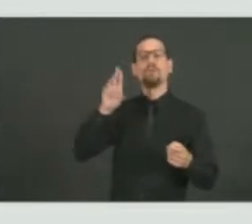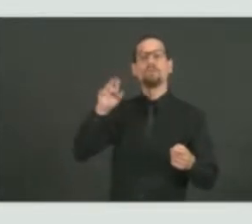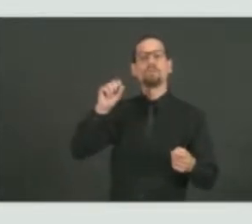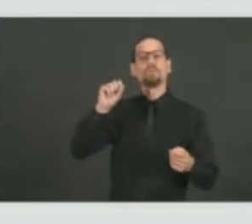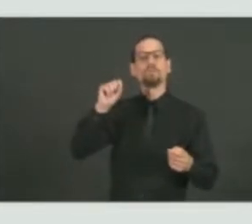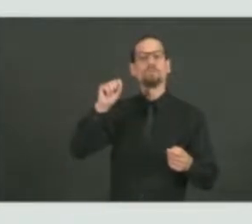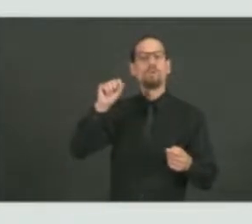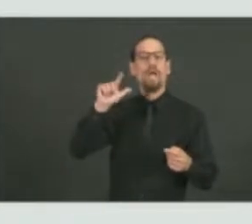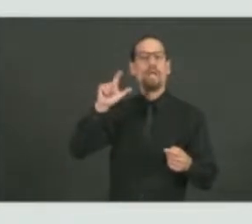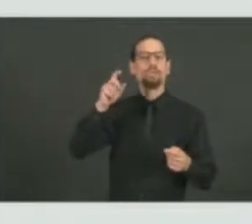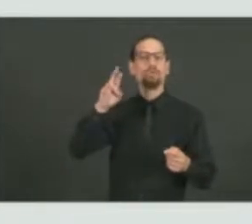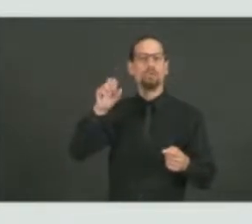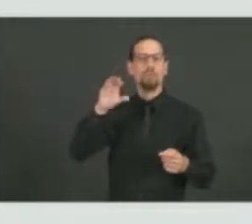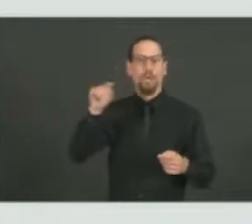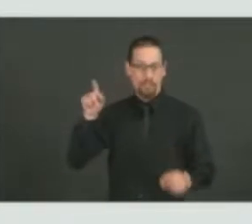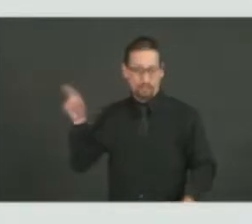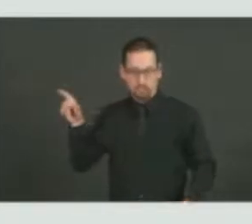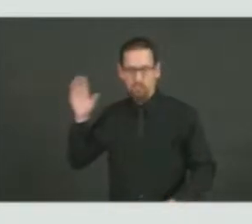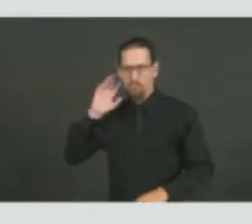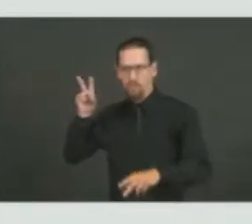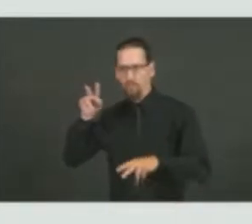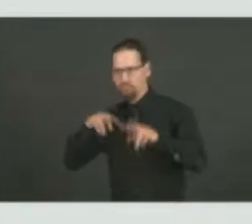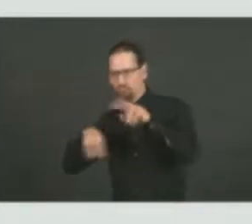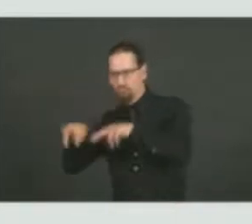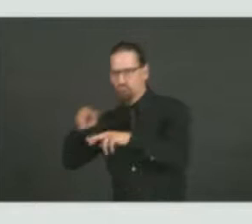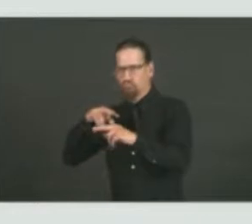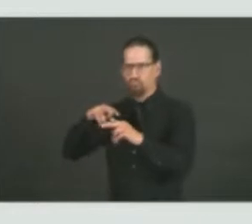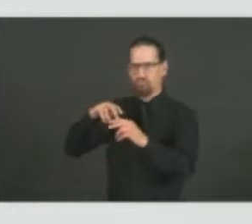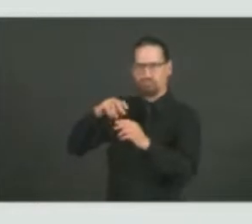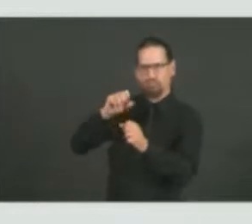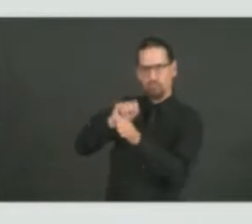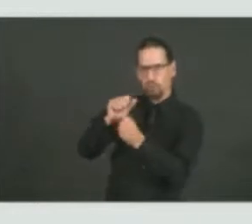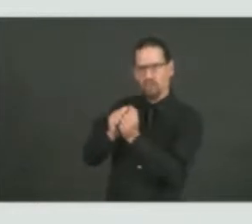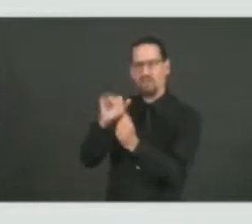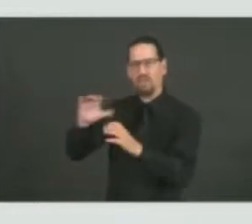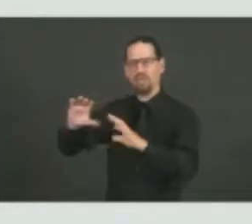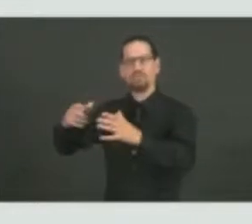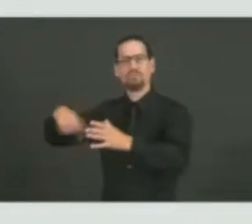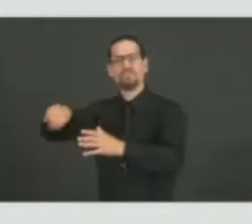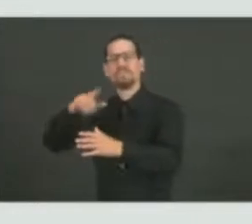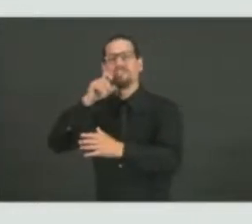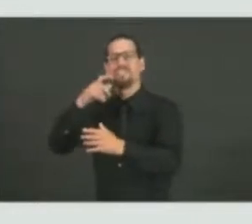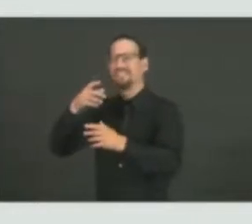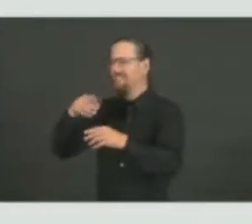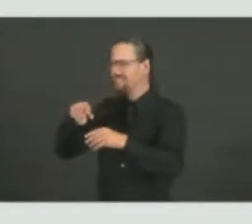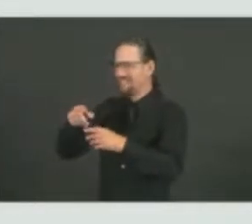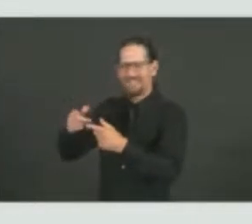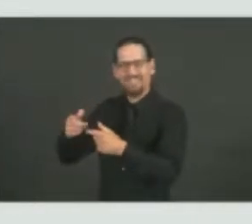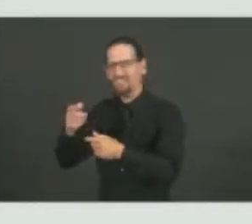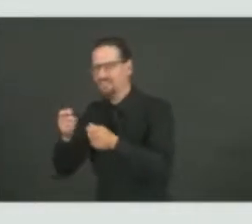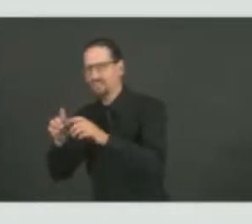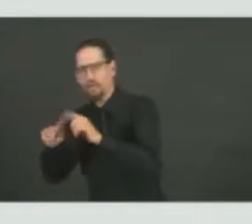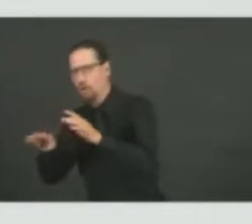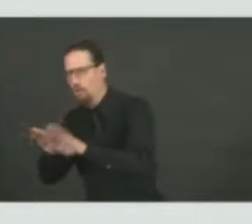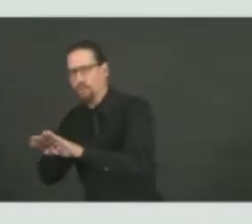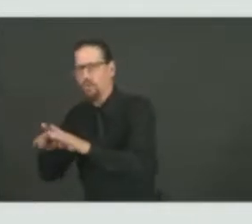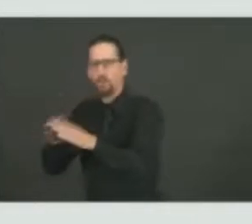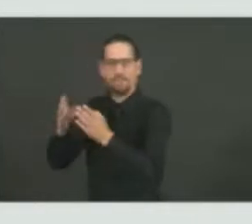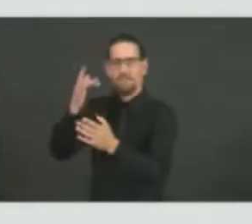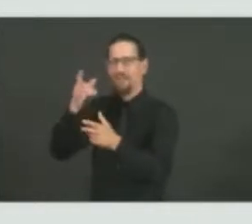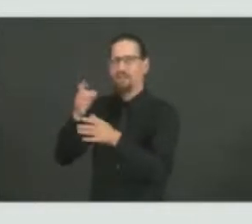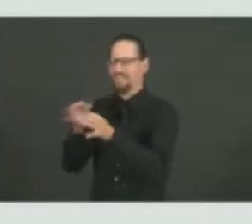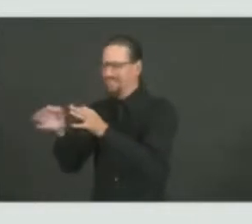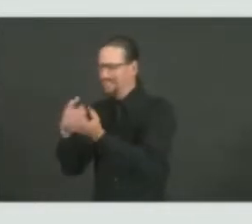with exactly what that number is. Third, we're looking at testing readiness. Right now, as you know,